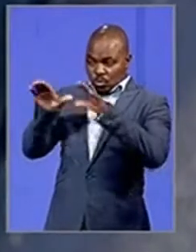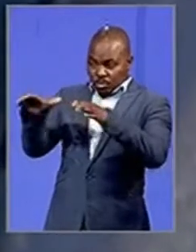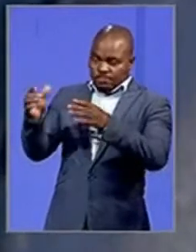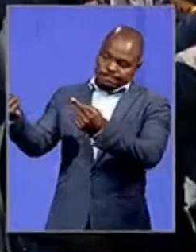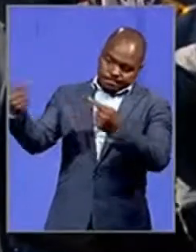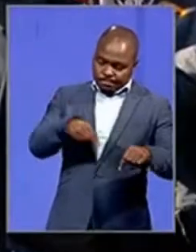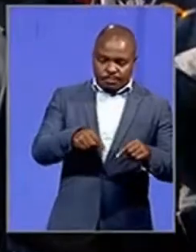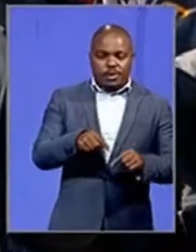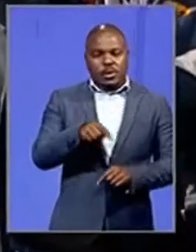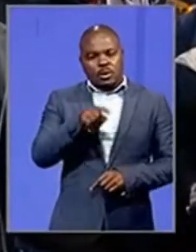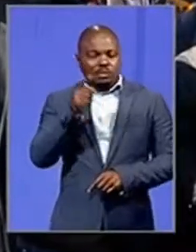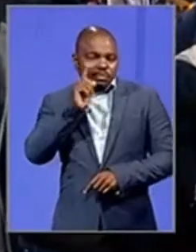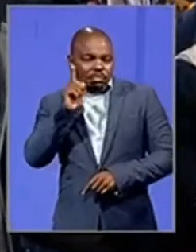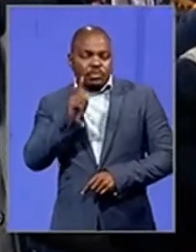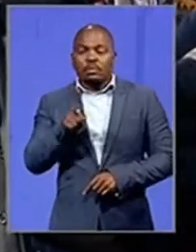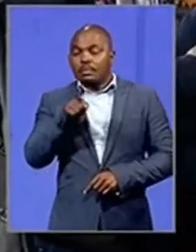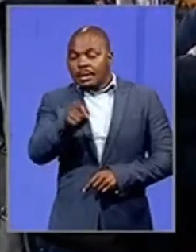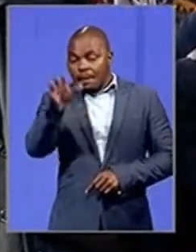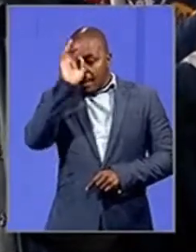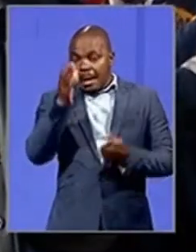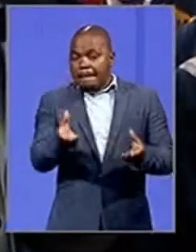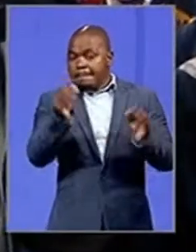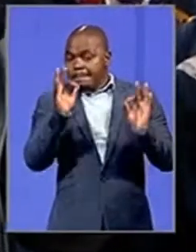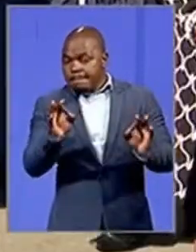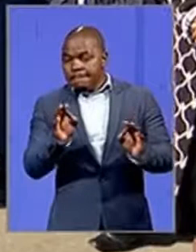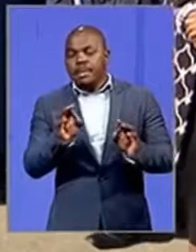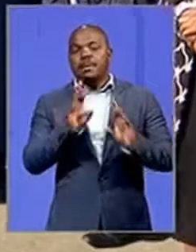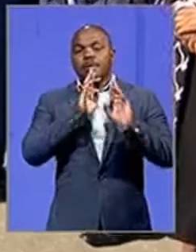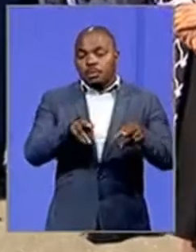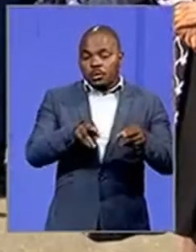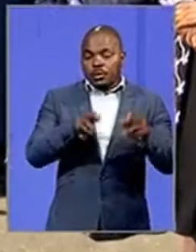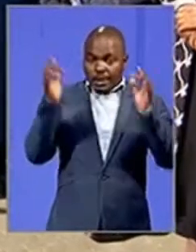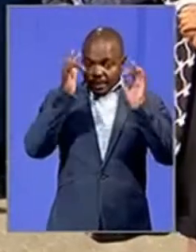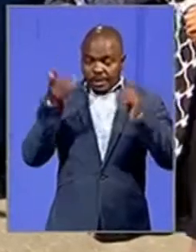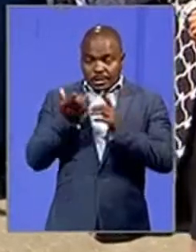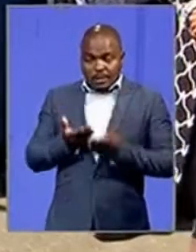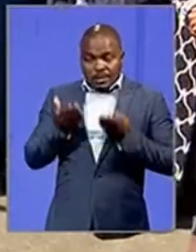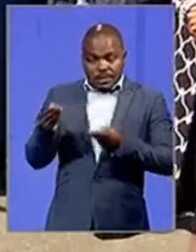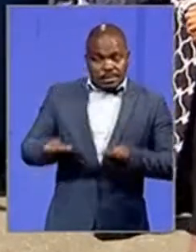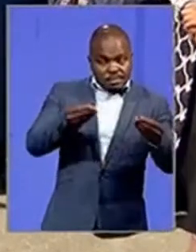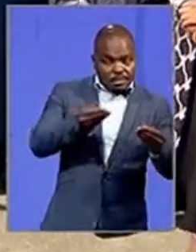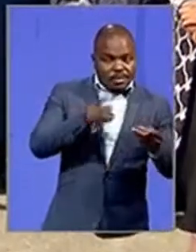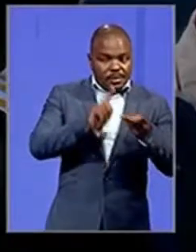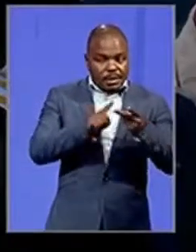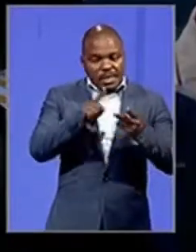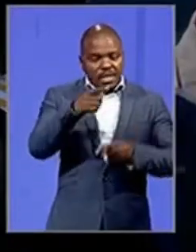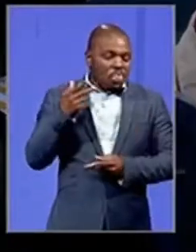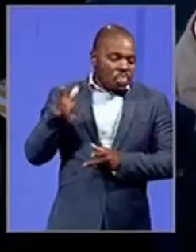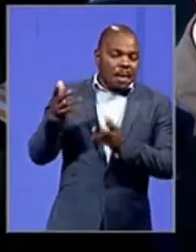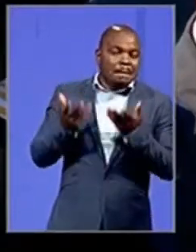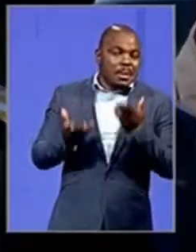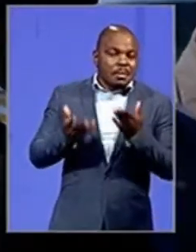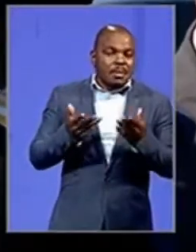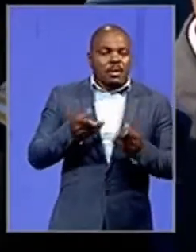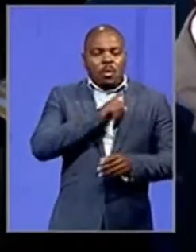tharabololo ya go bona fa sepodisi se amogetse le go ikgatholosa matlhale a neng ba neetswe pele ga dithukutho tse di diragetseng mo bekeng e e fetileng ka